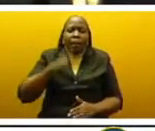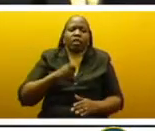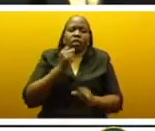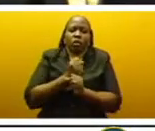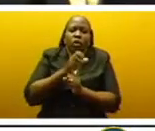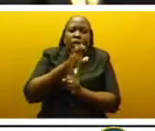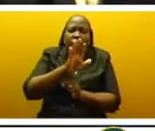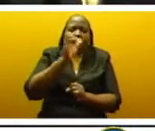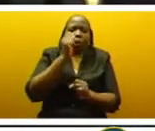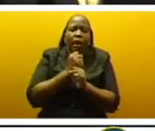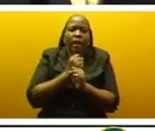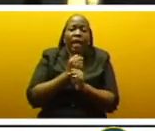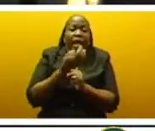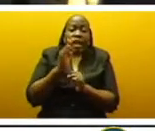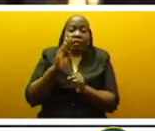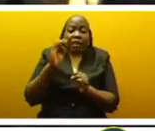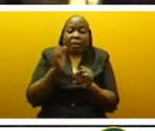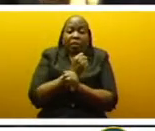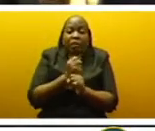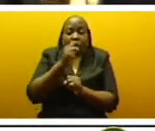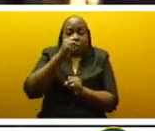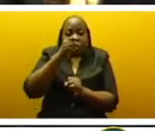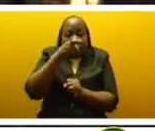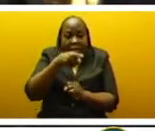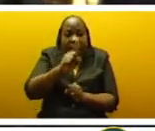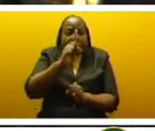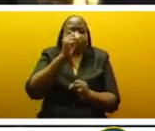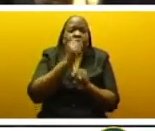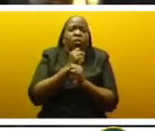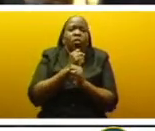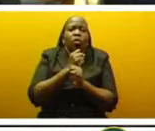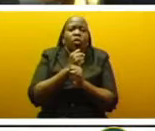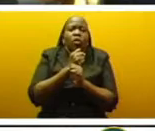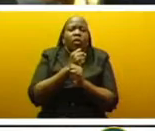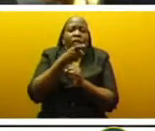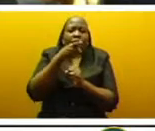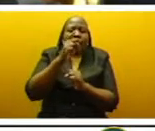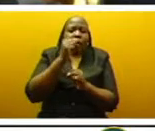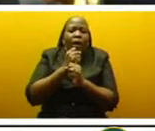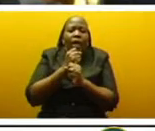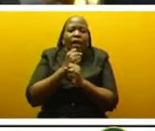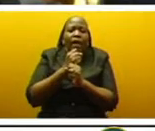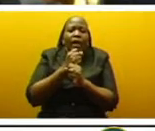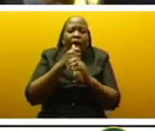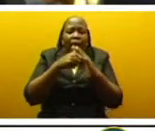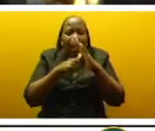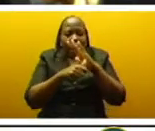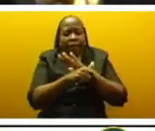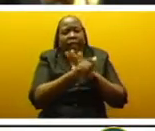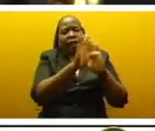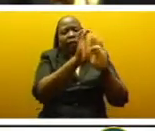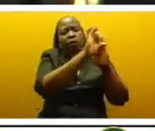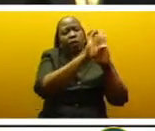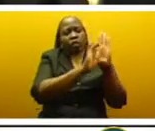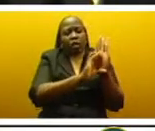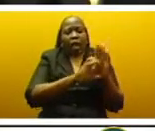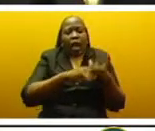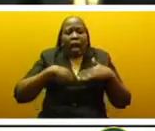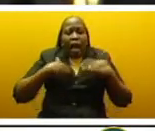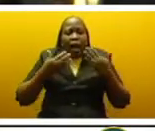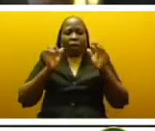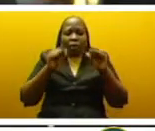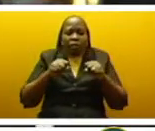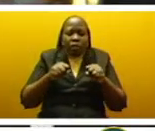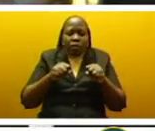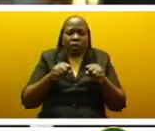cannot conduct their affairs in the manner dictated by the Constitution, then how can they preside